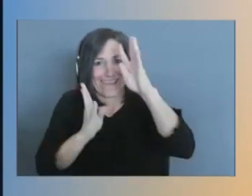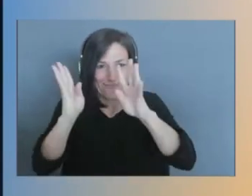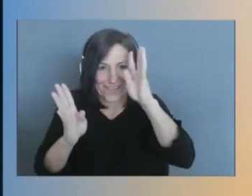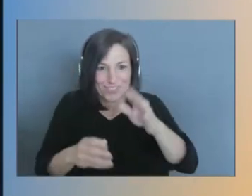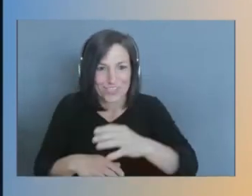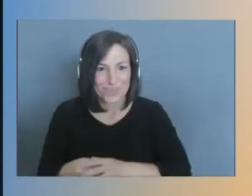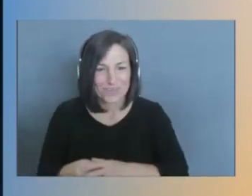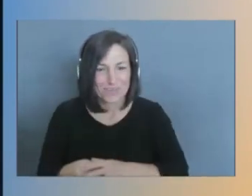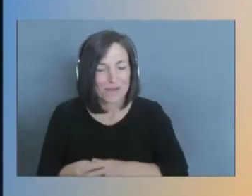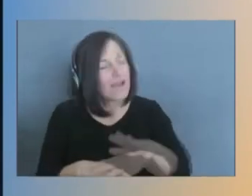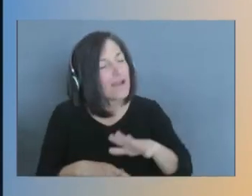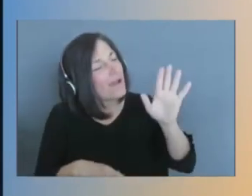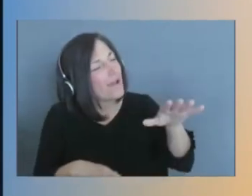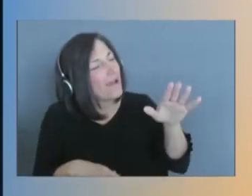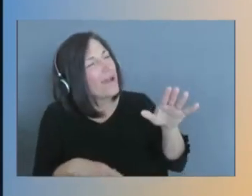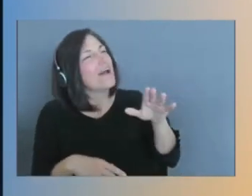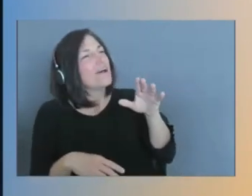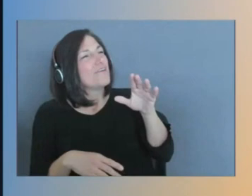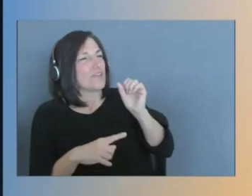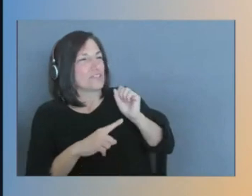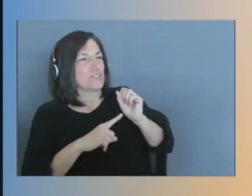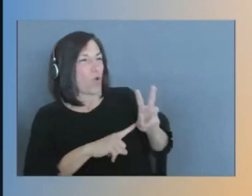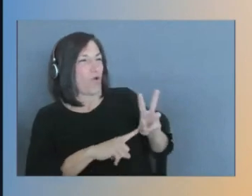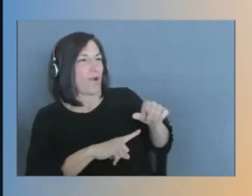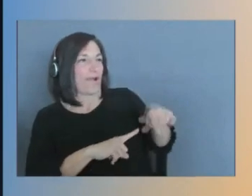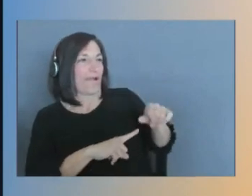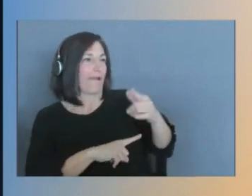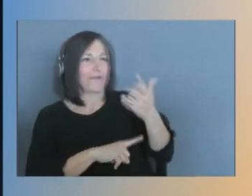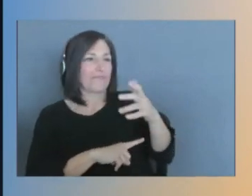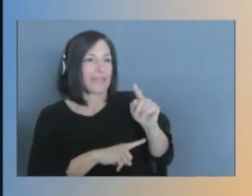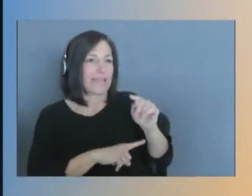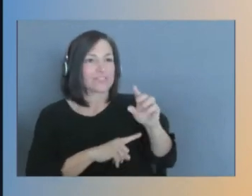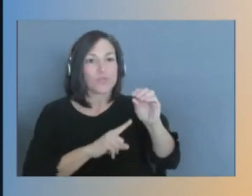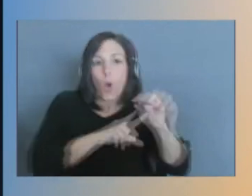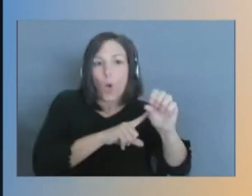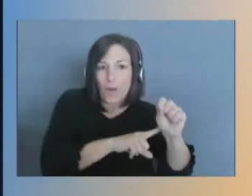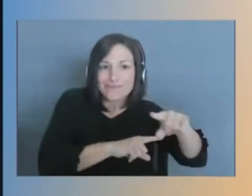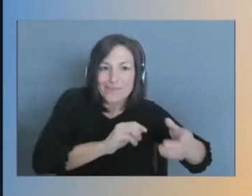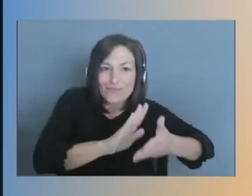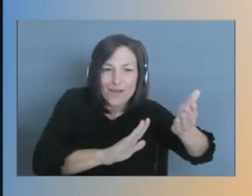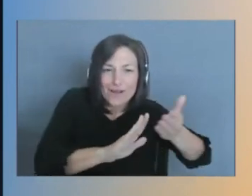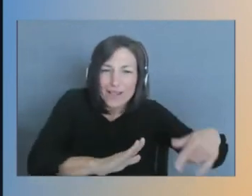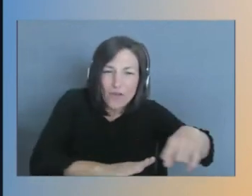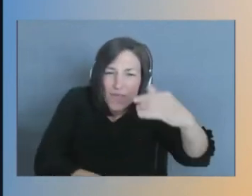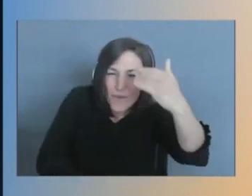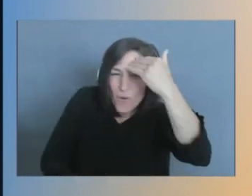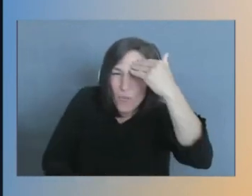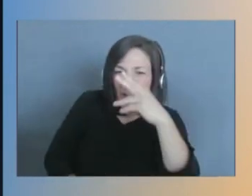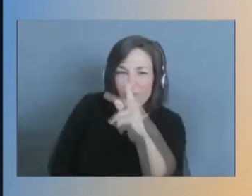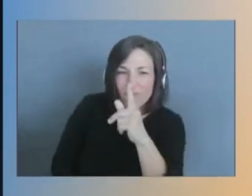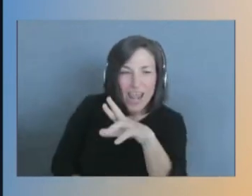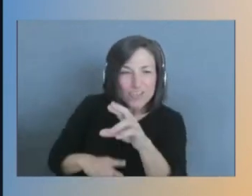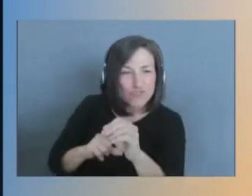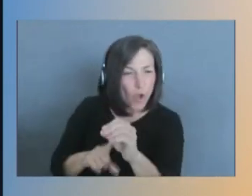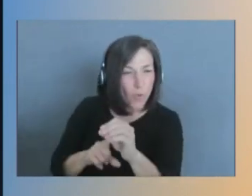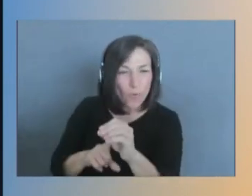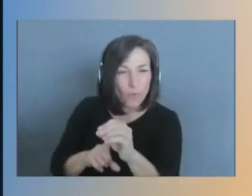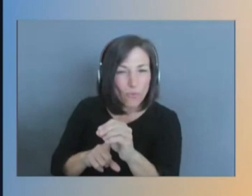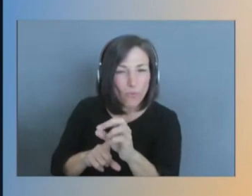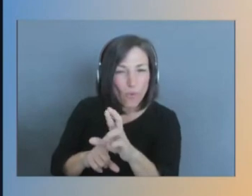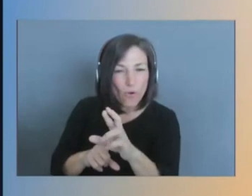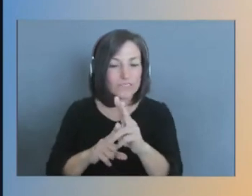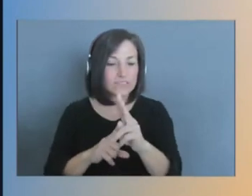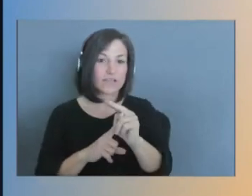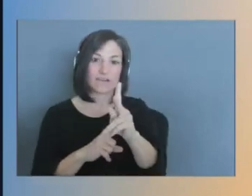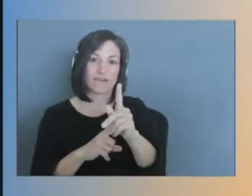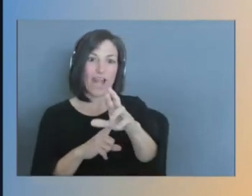the software in effectively the guest OS that the customer is running, does it have any awareness of Nitro? Or is Nitro totally,